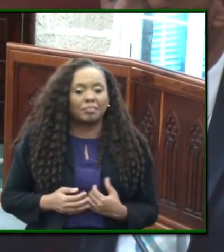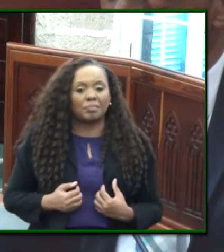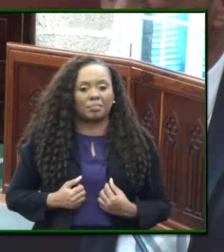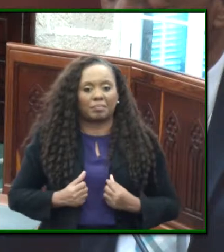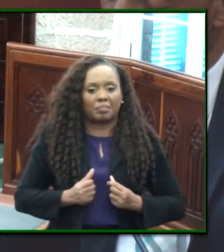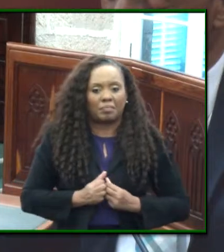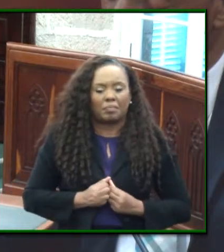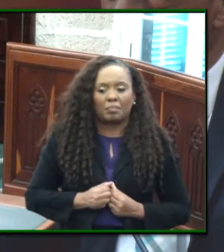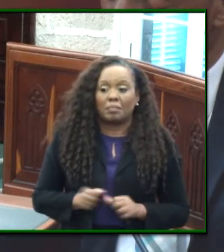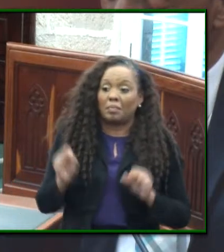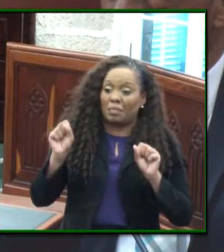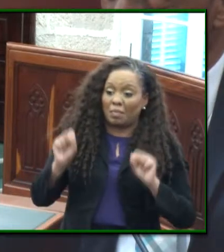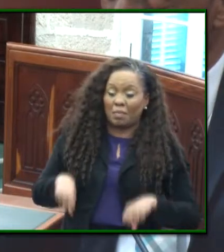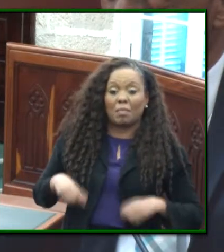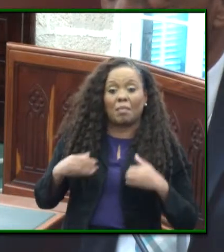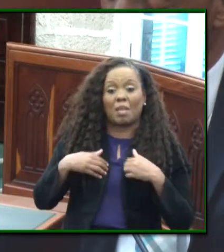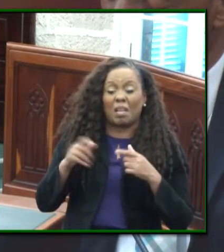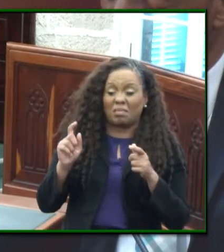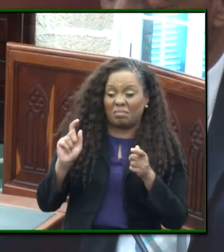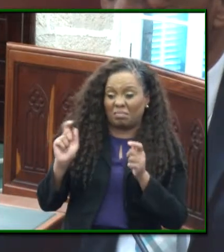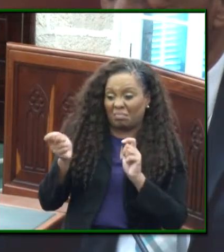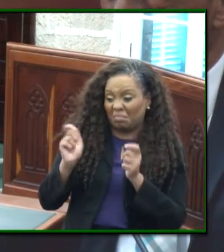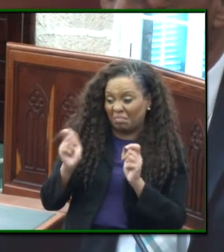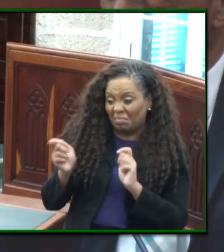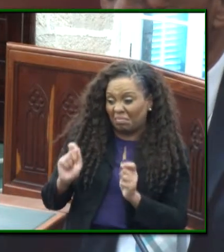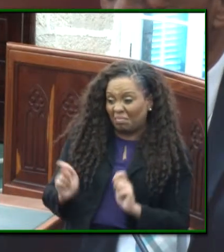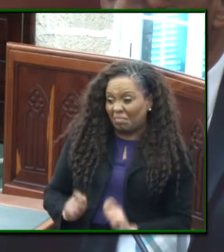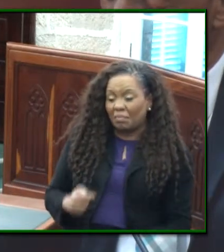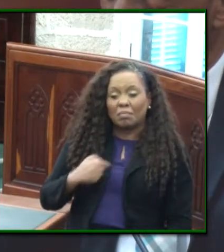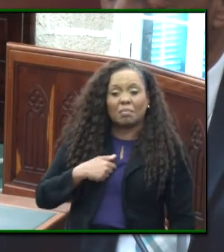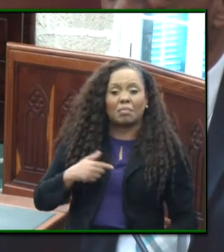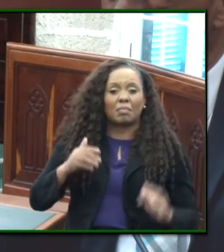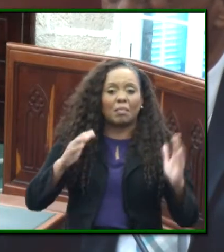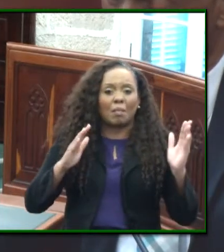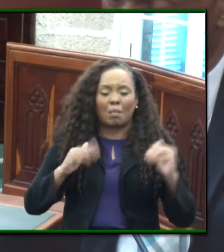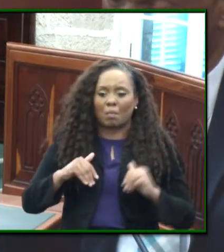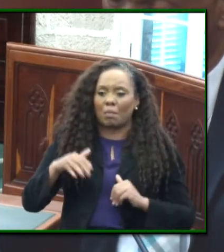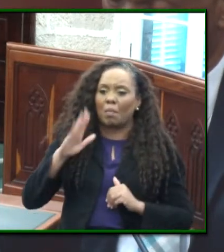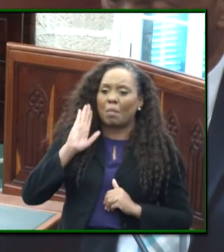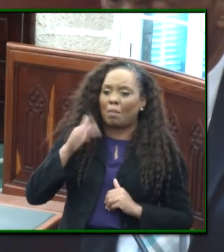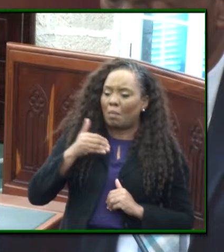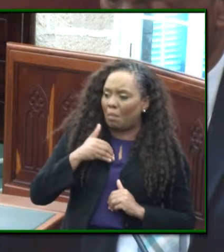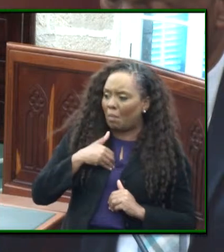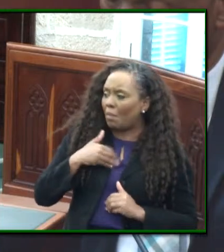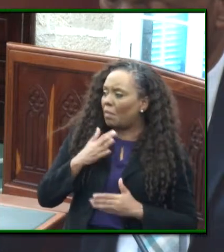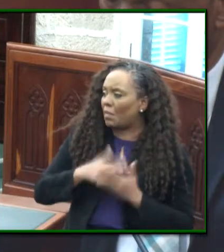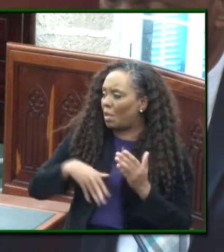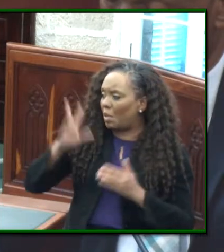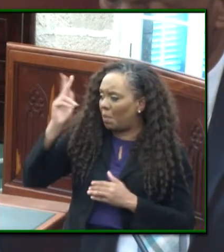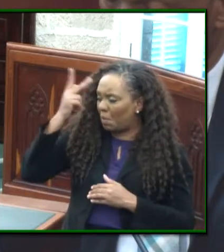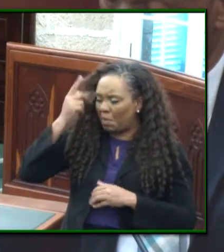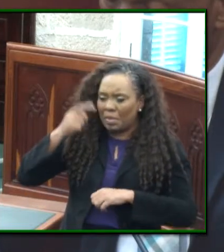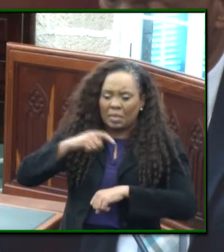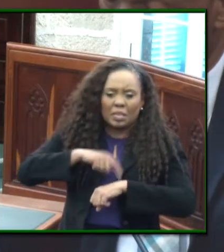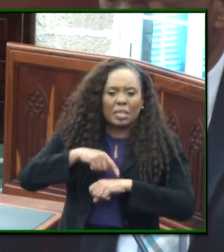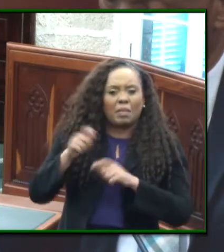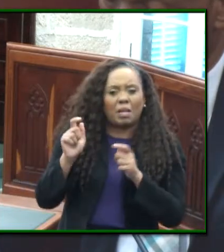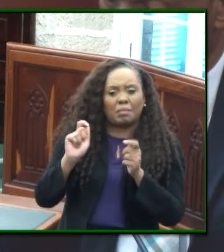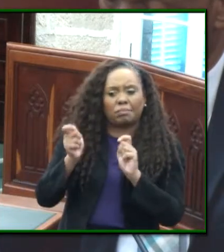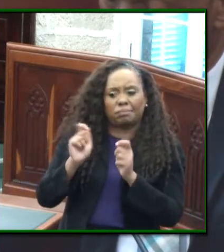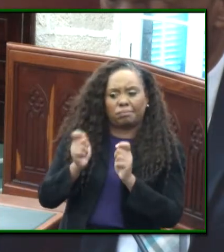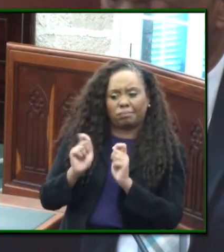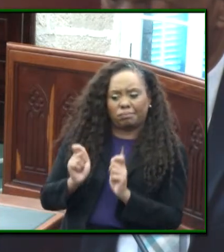for amendment, and I'm hoping that we'll be able to devote some parliamentary time to put in those amendments in